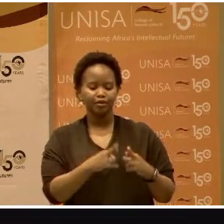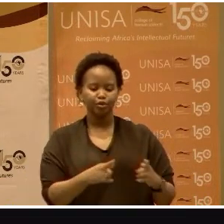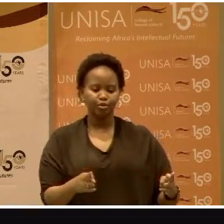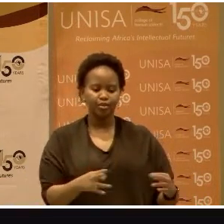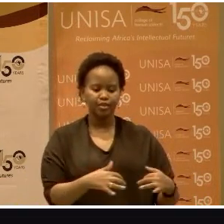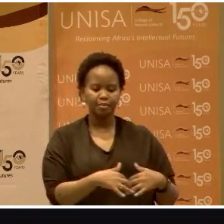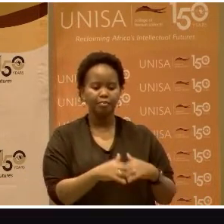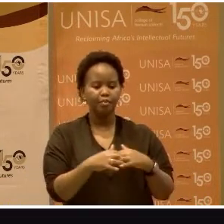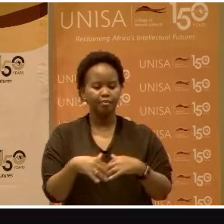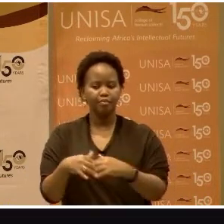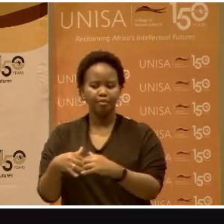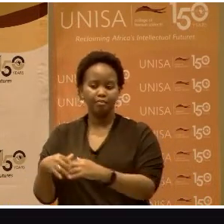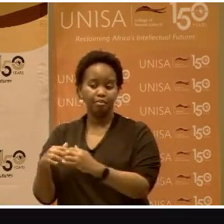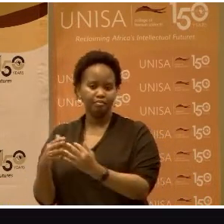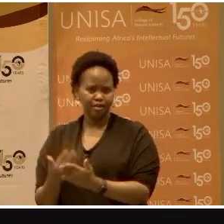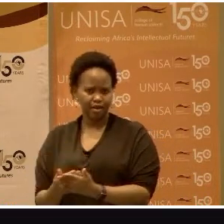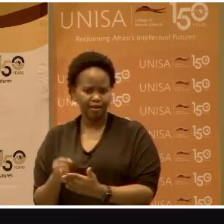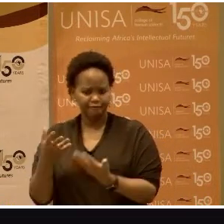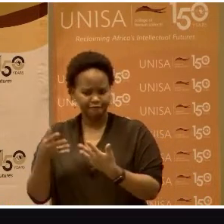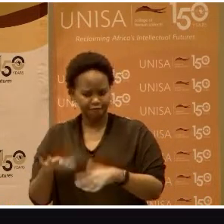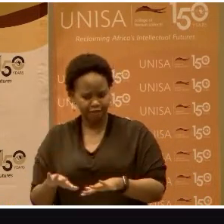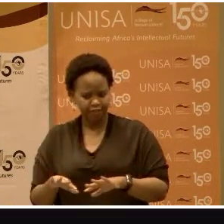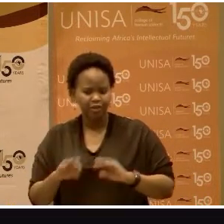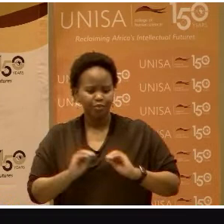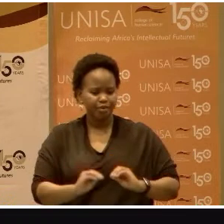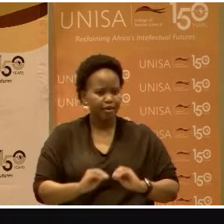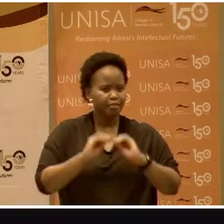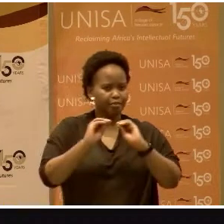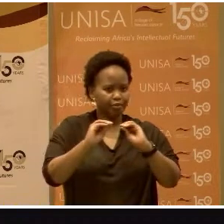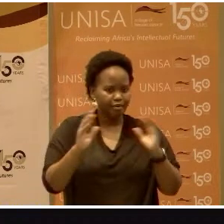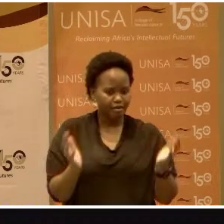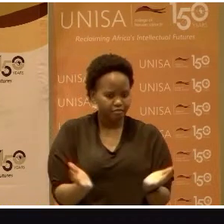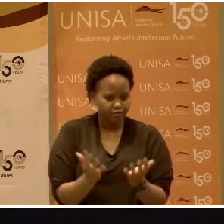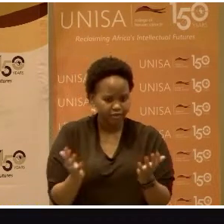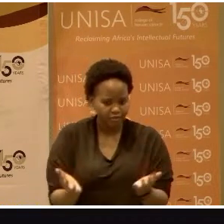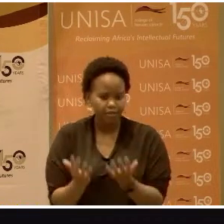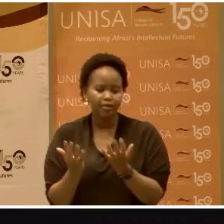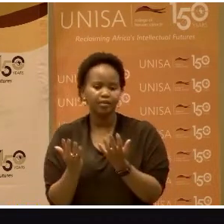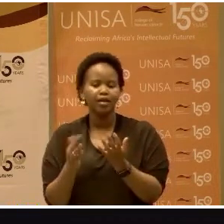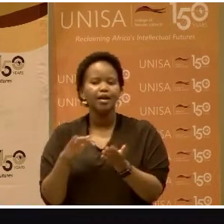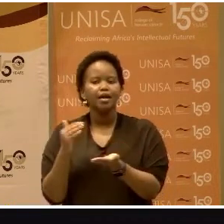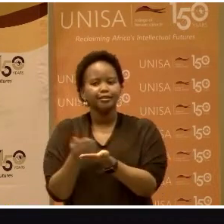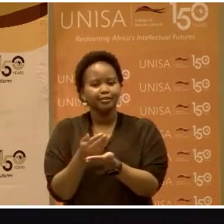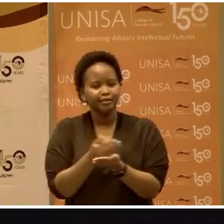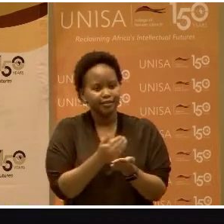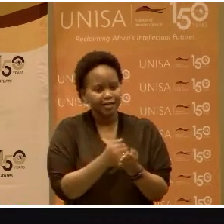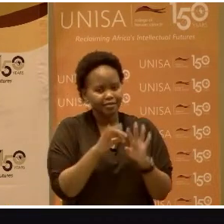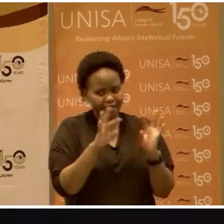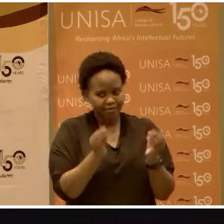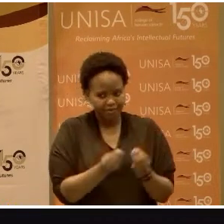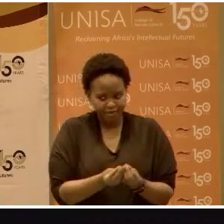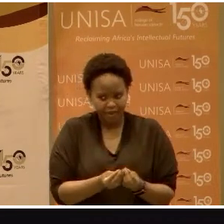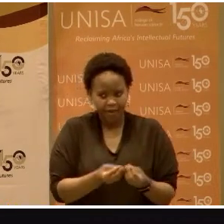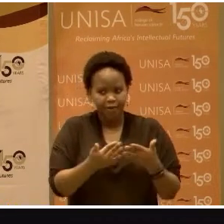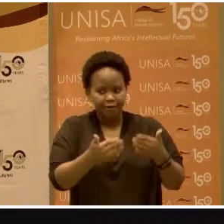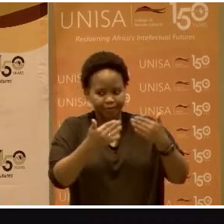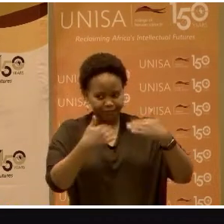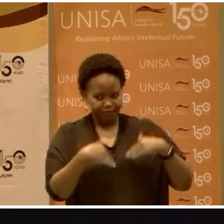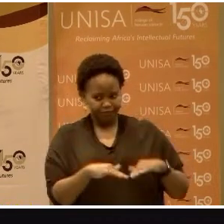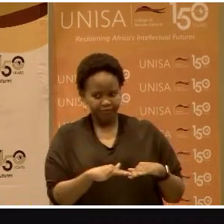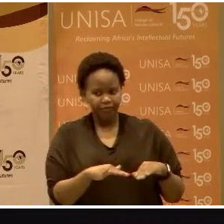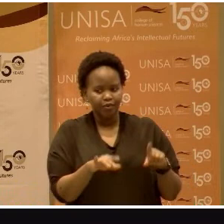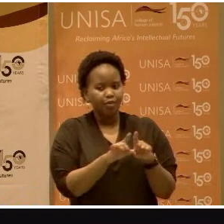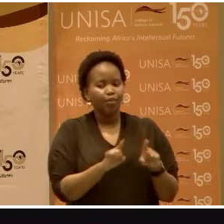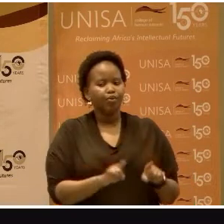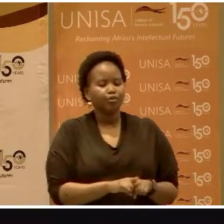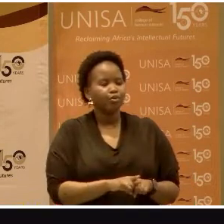to revitalize and develop it. Then promotion of multilingualism in library. Yes, these professionals can advocate